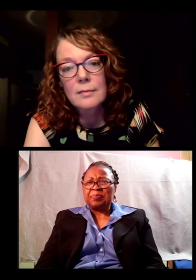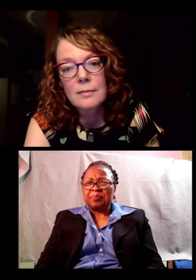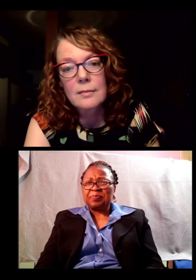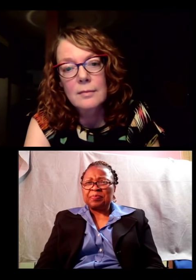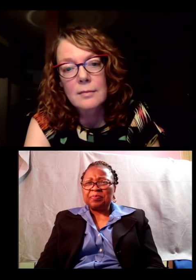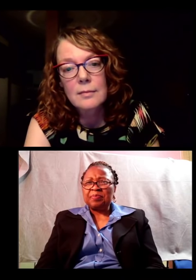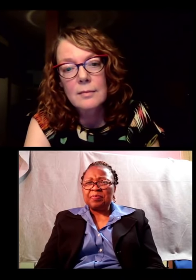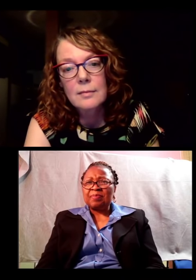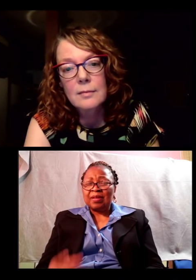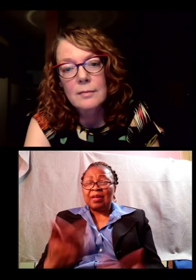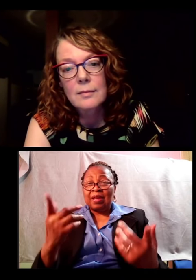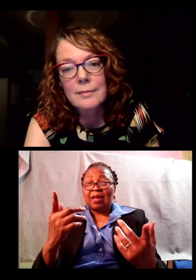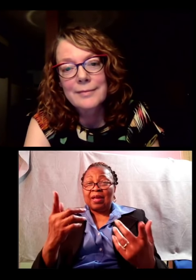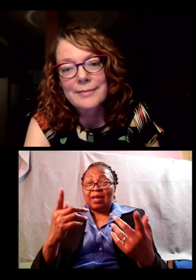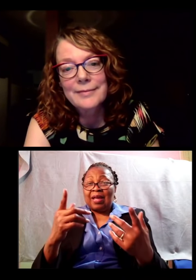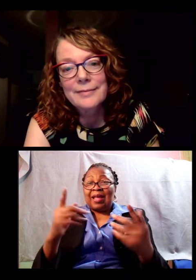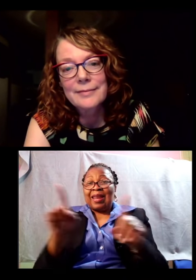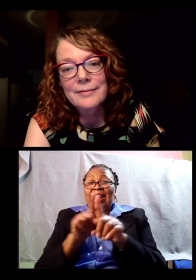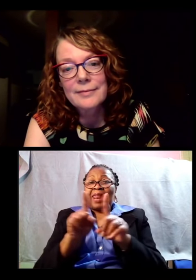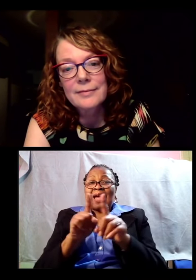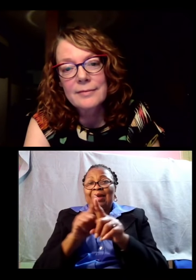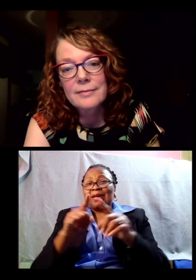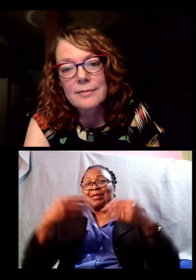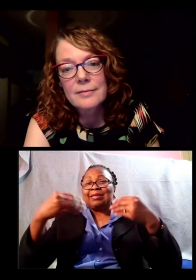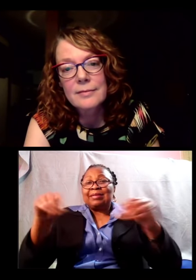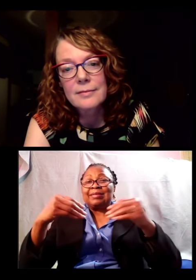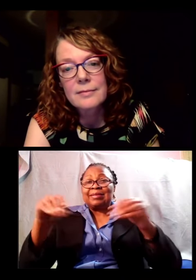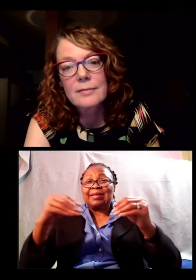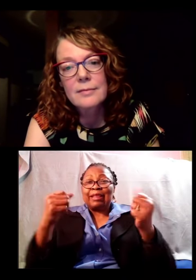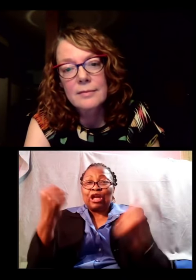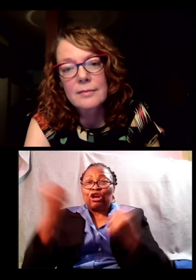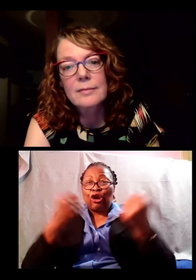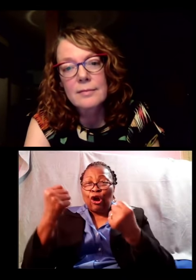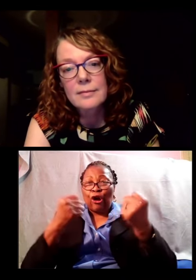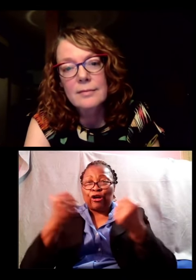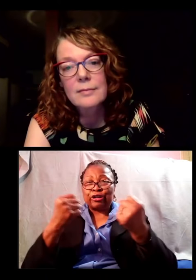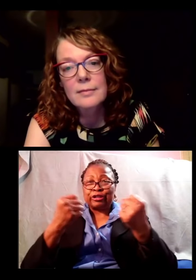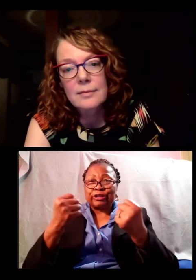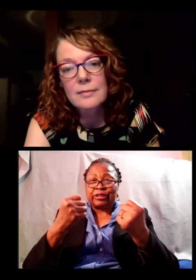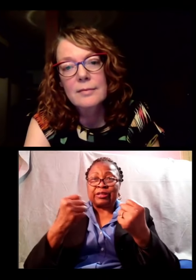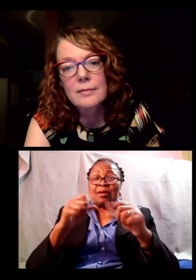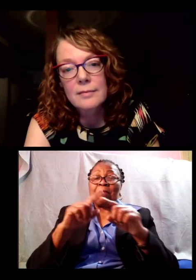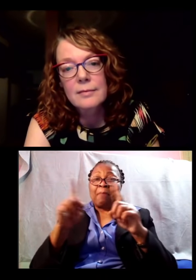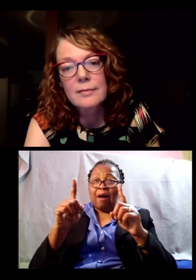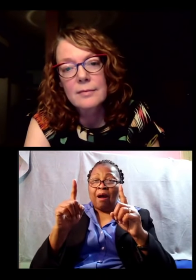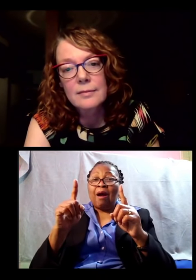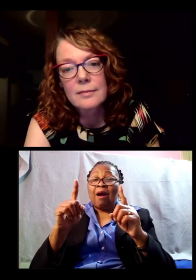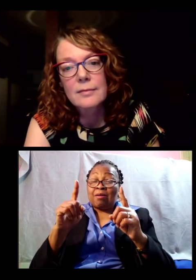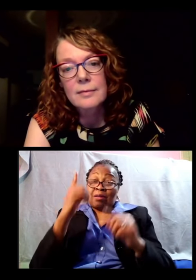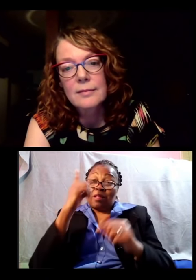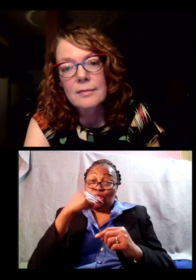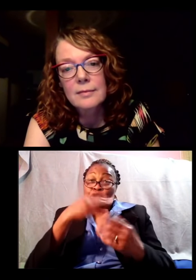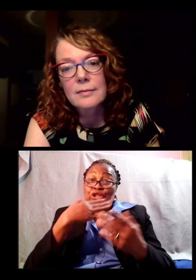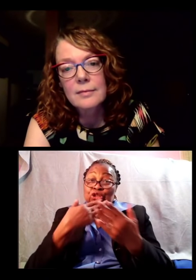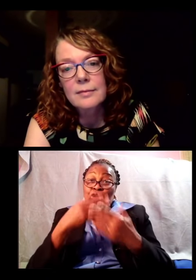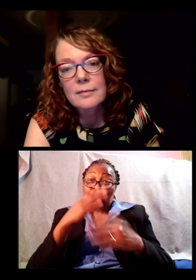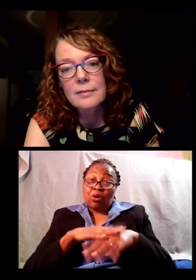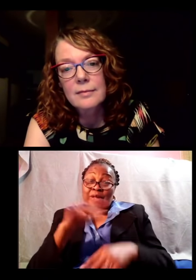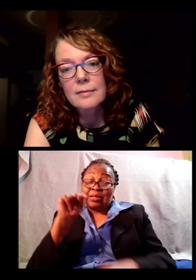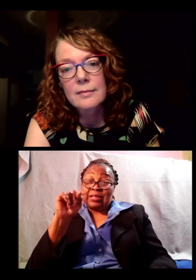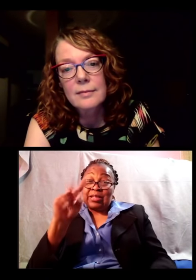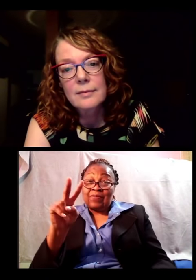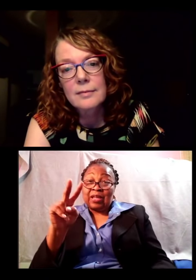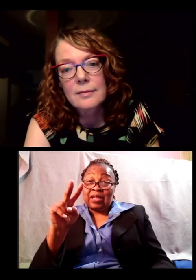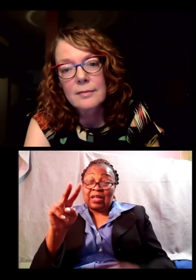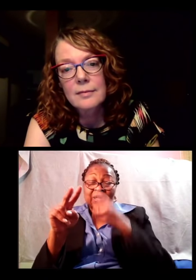it is a used car salesman manner, but it comes across well on TV. I think McLuhan